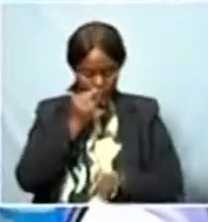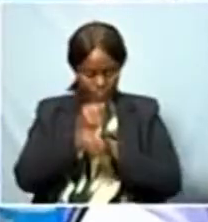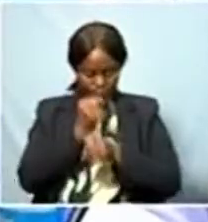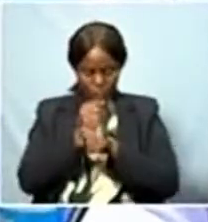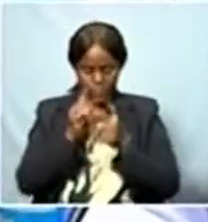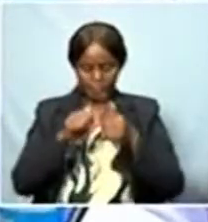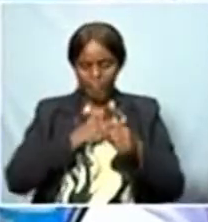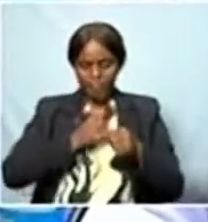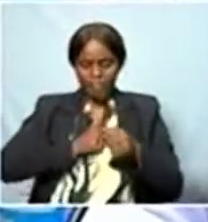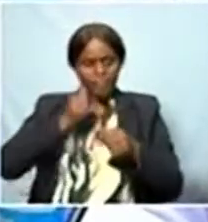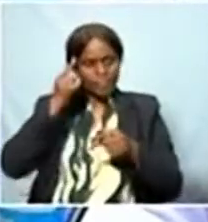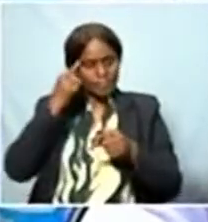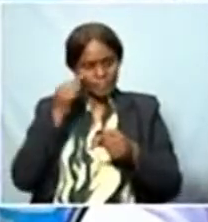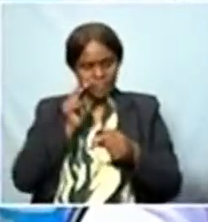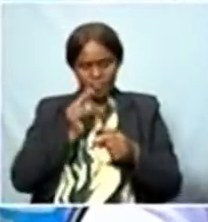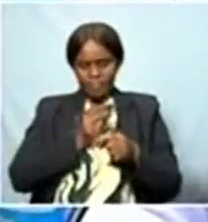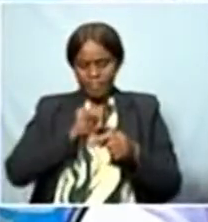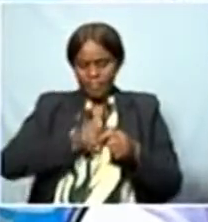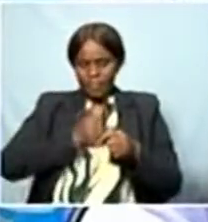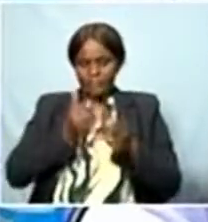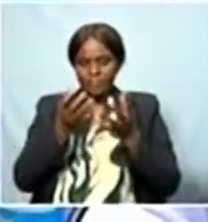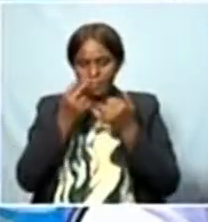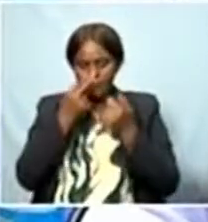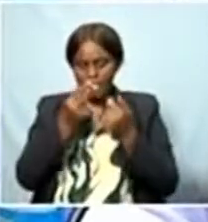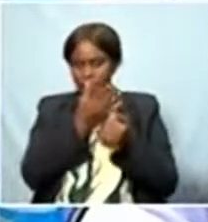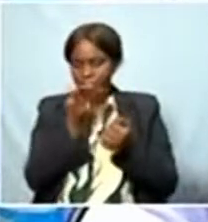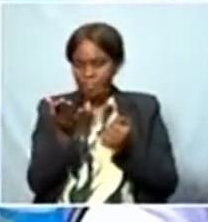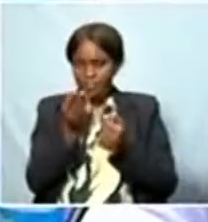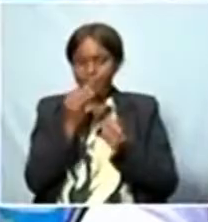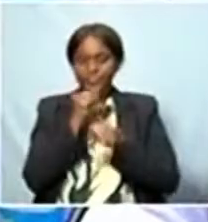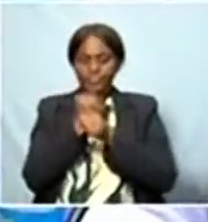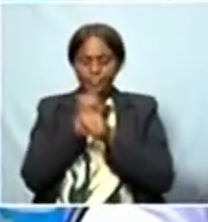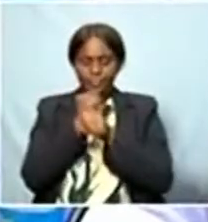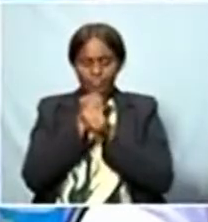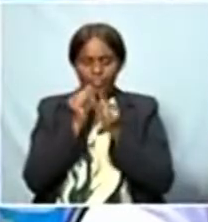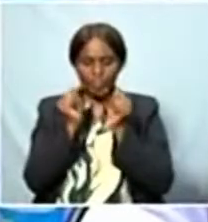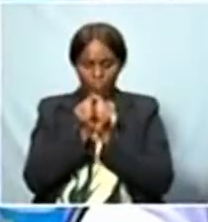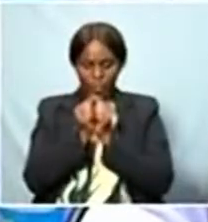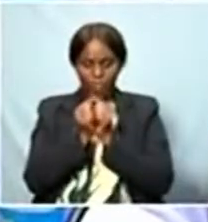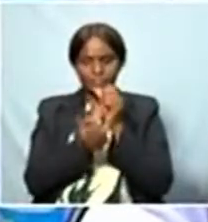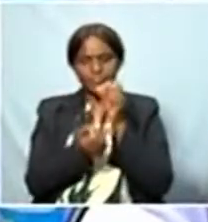I think for us, we'd like to see a correlation in terms of growth.